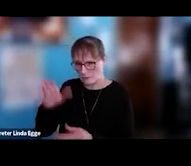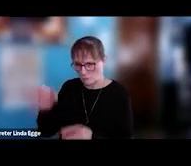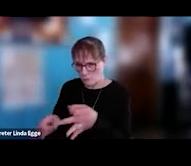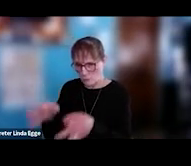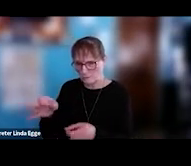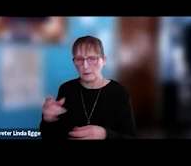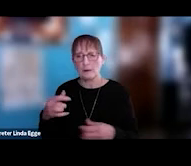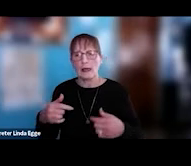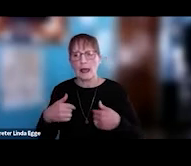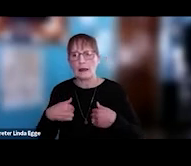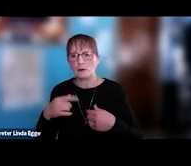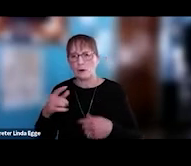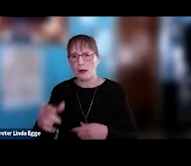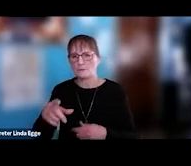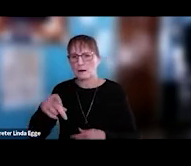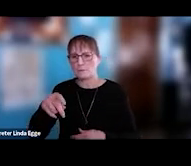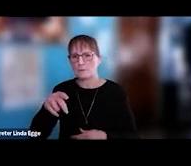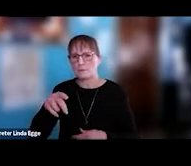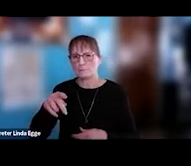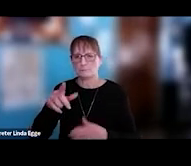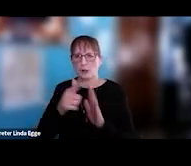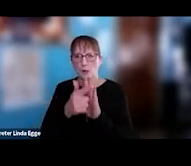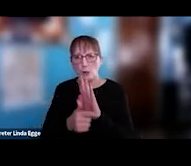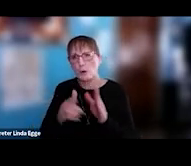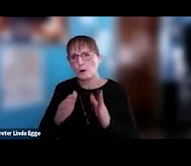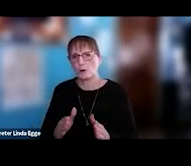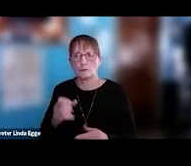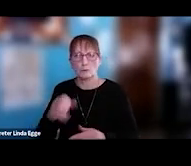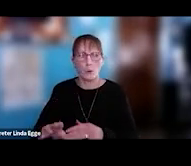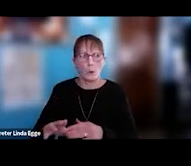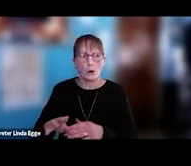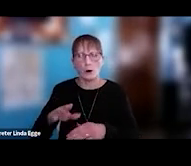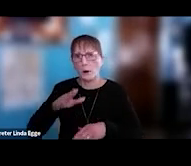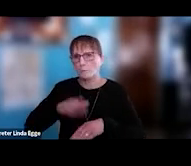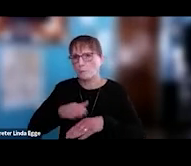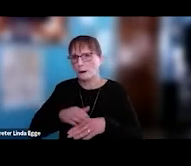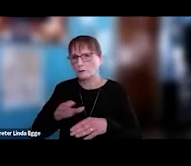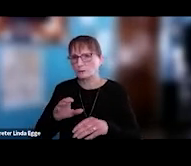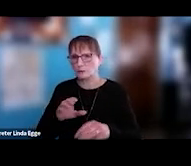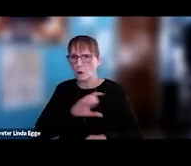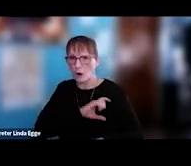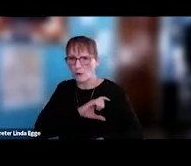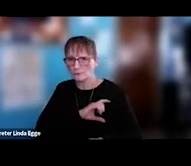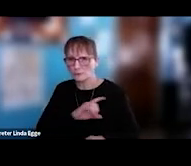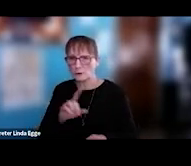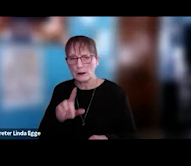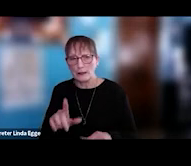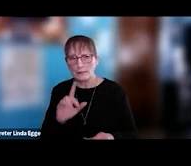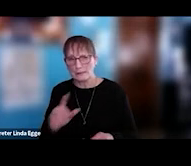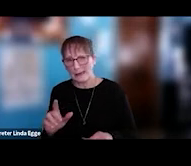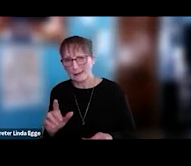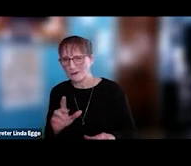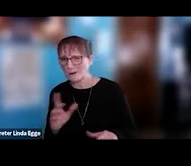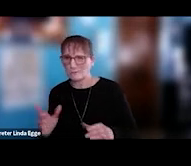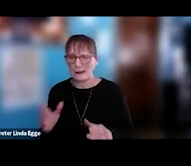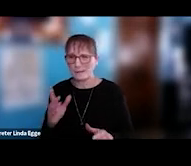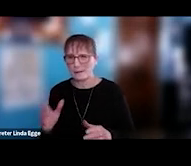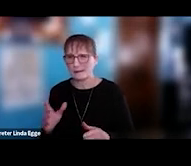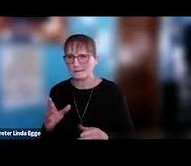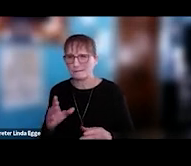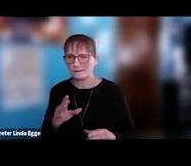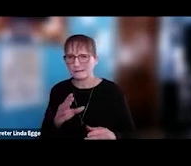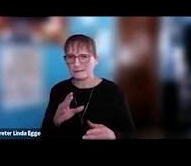you've got a prosecutor, if you've got a probation officer who are leaning toward violating